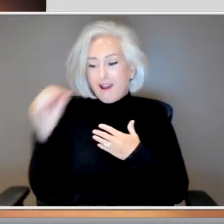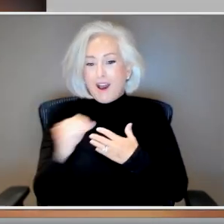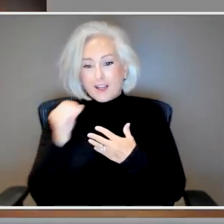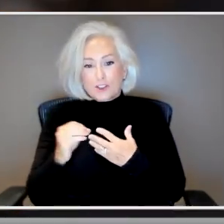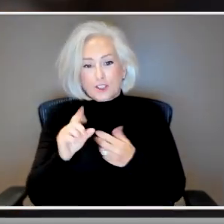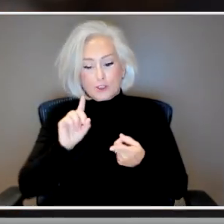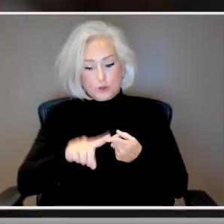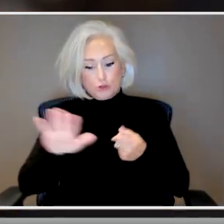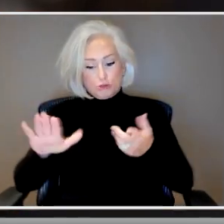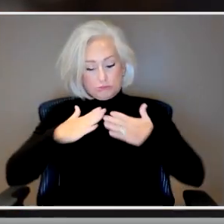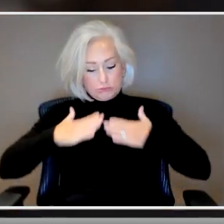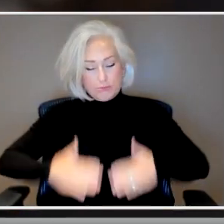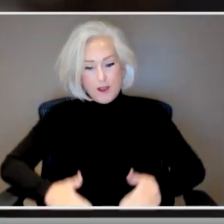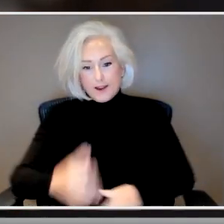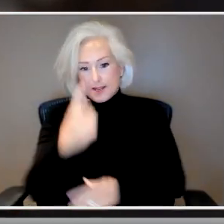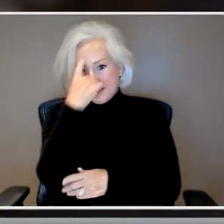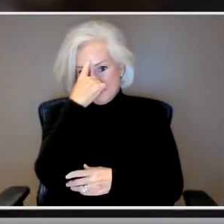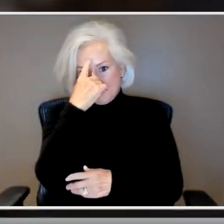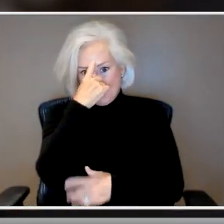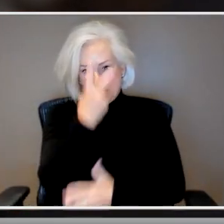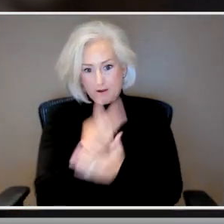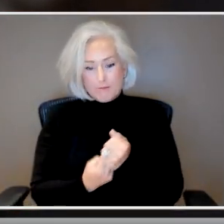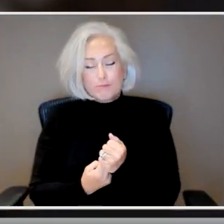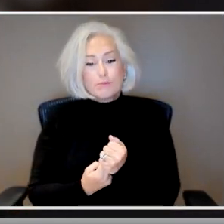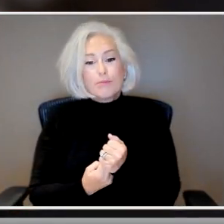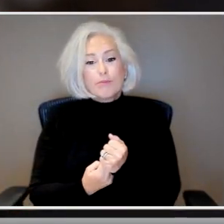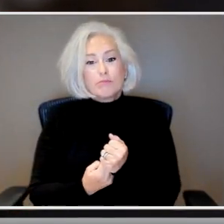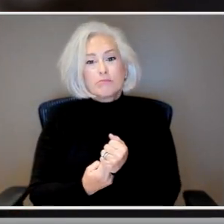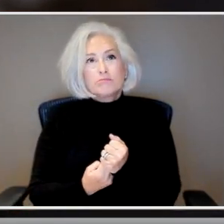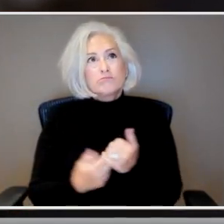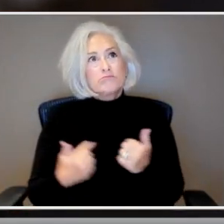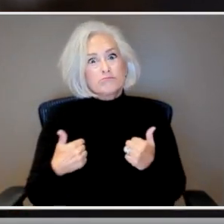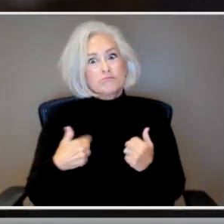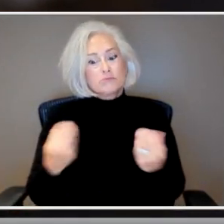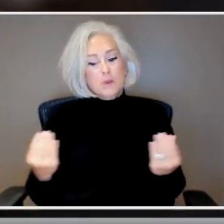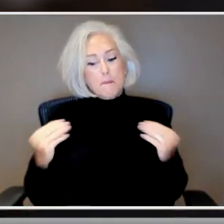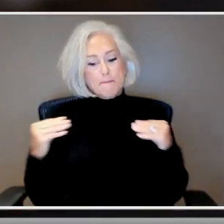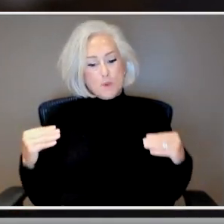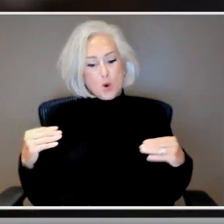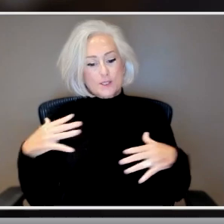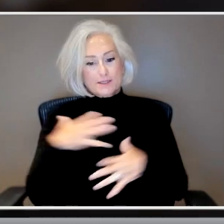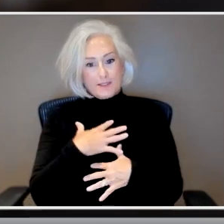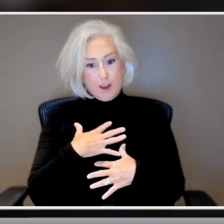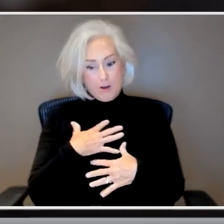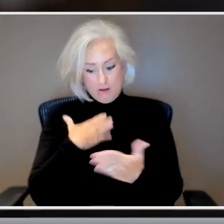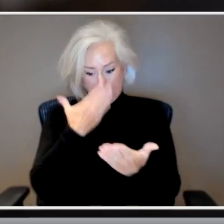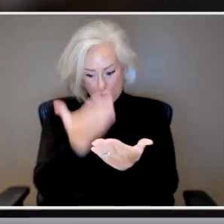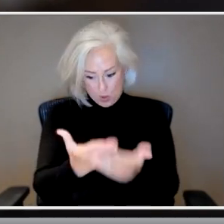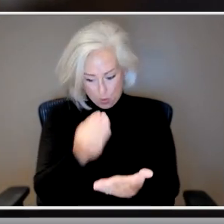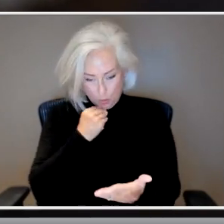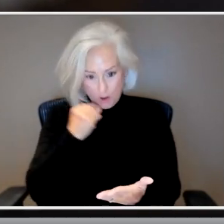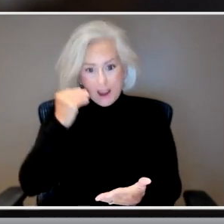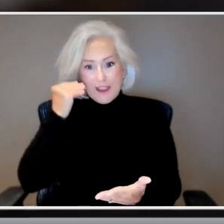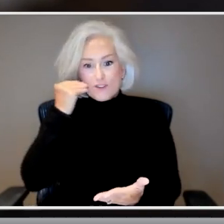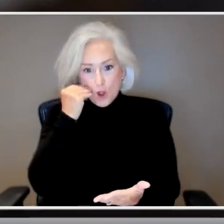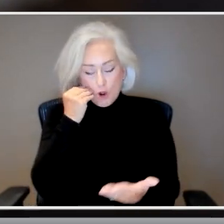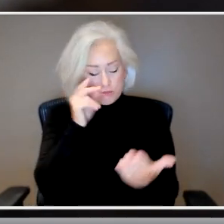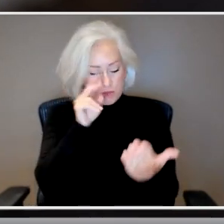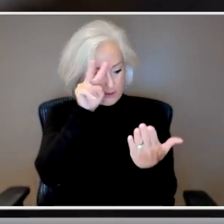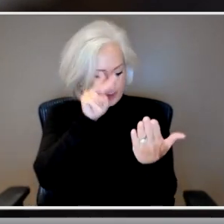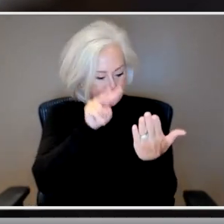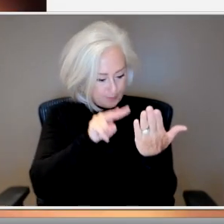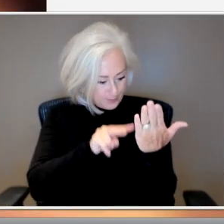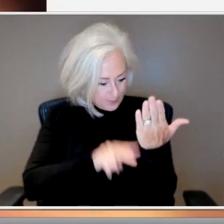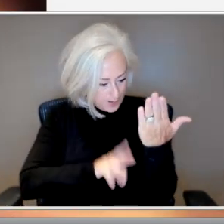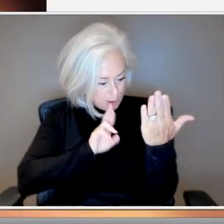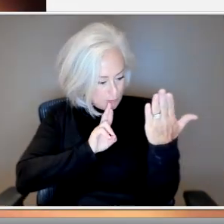scared afterwards when I came home and read all that stuff that they had done, and it, just almost makes